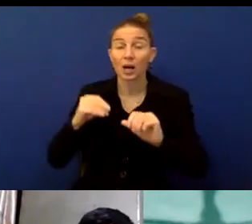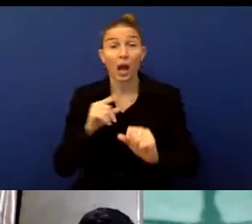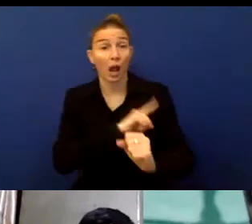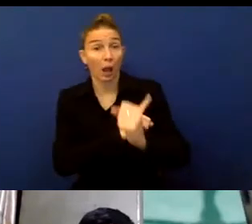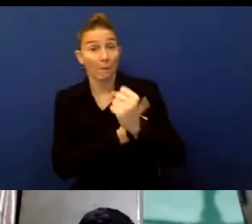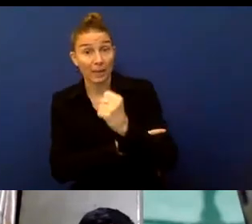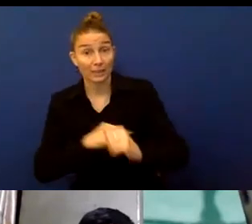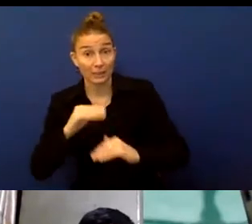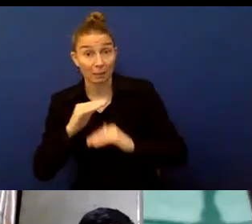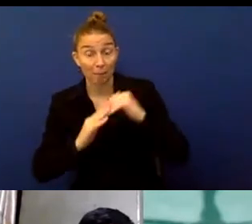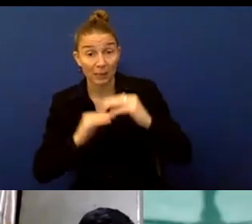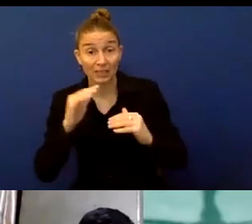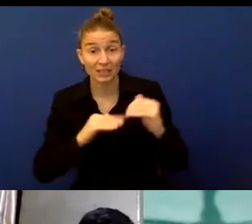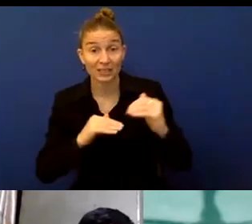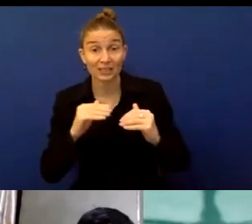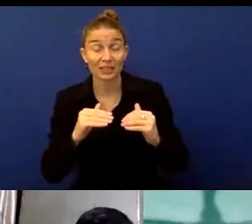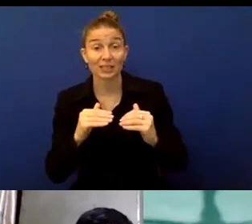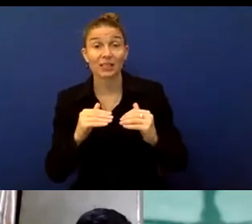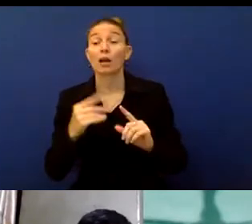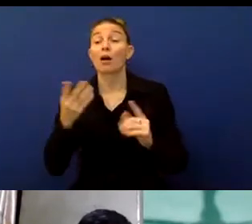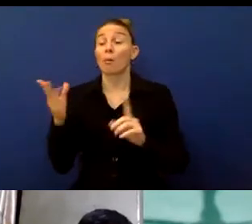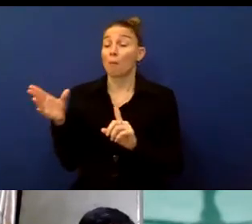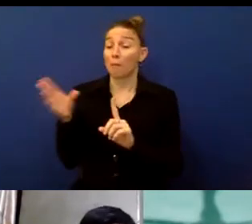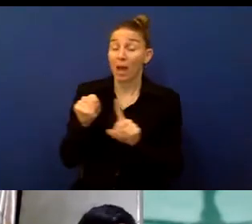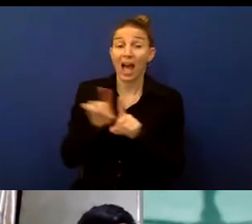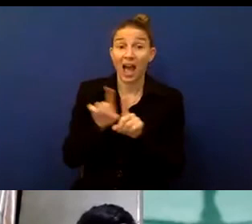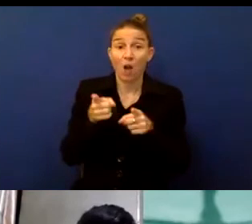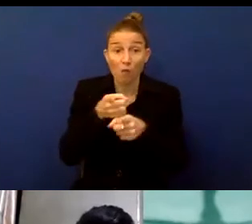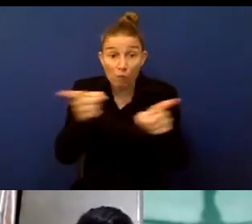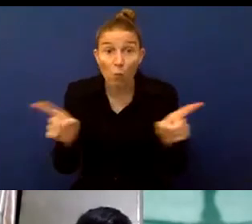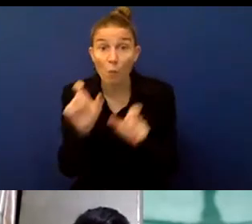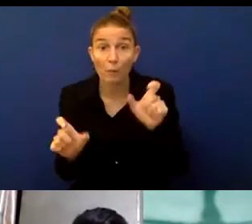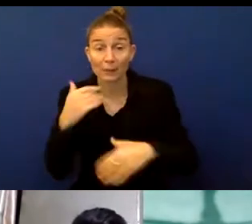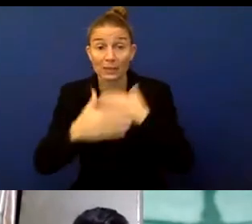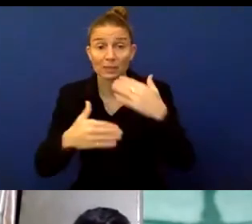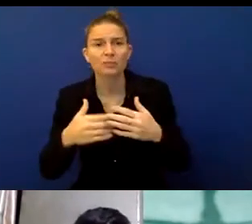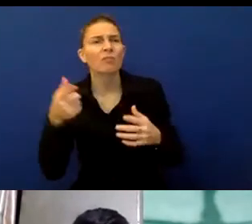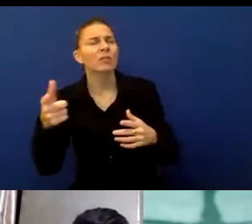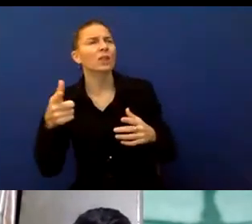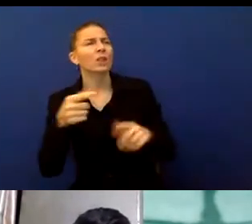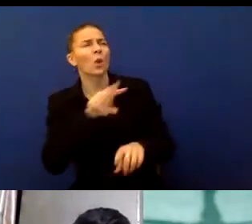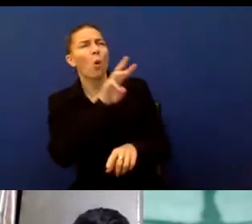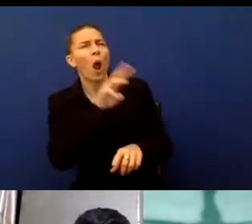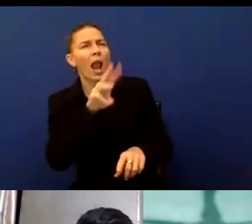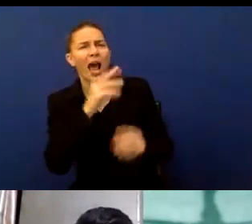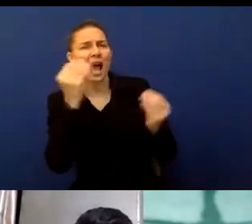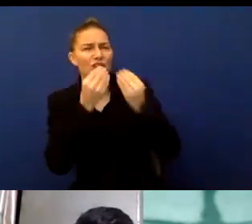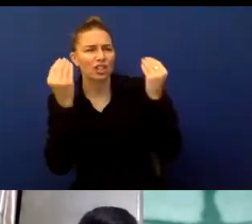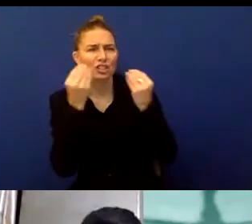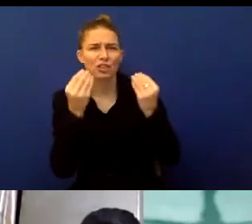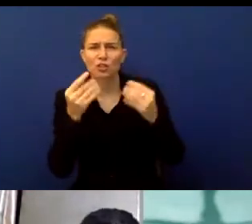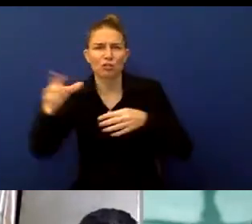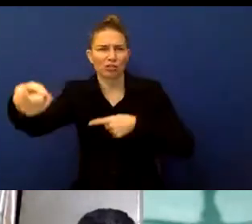by, for, and with persons with disabilities. It doesn't want to replace online trainings. We love Bridge. We love all of